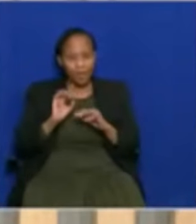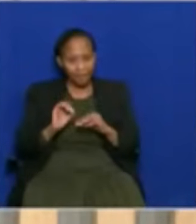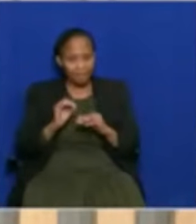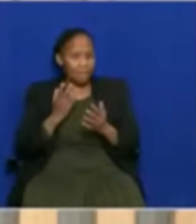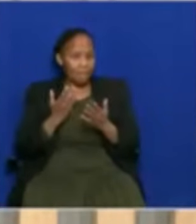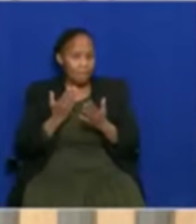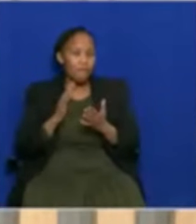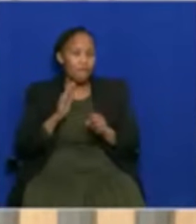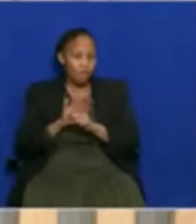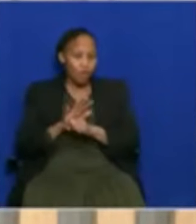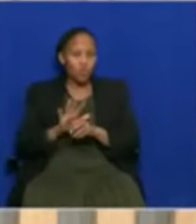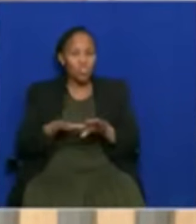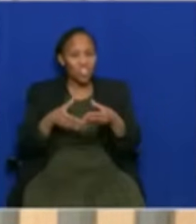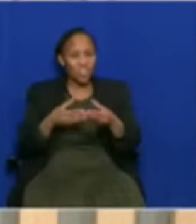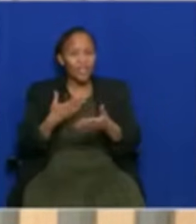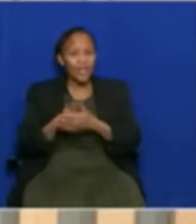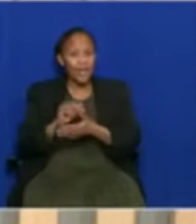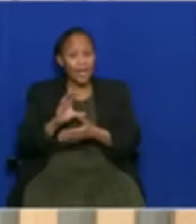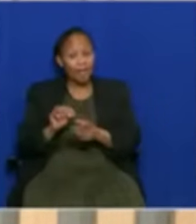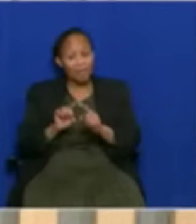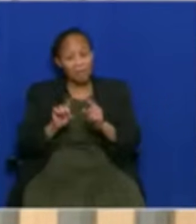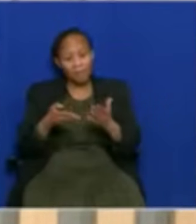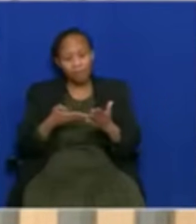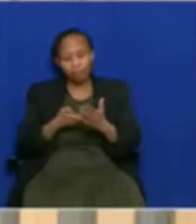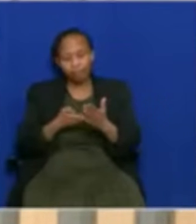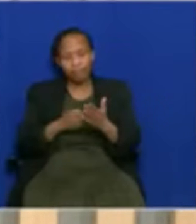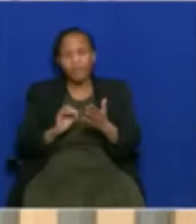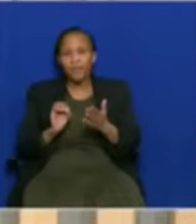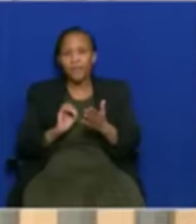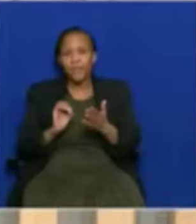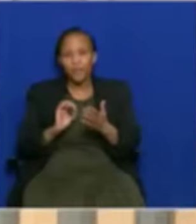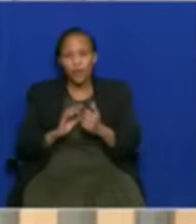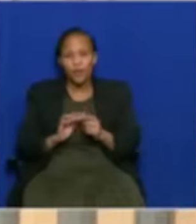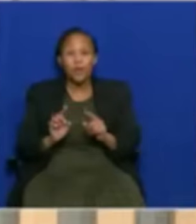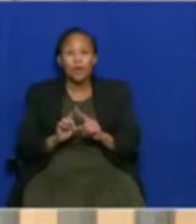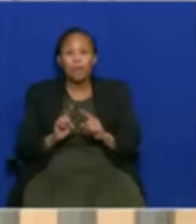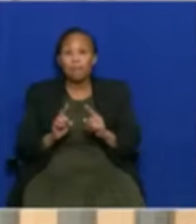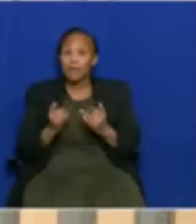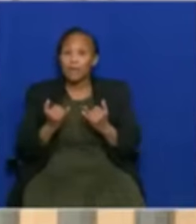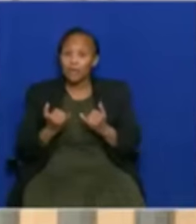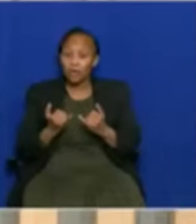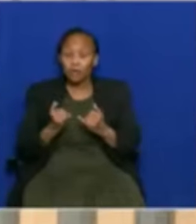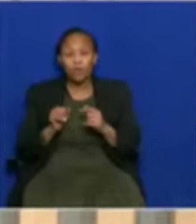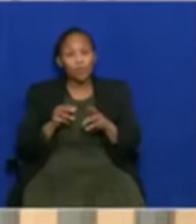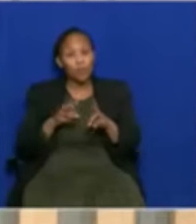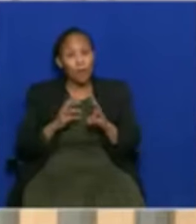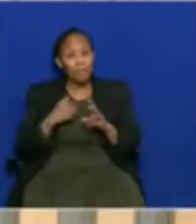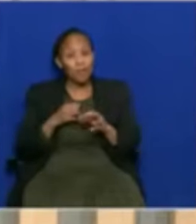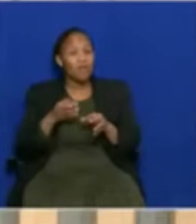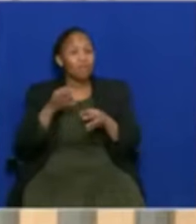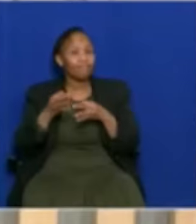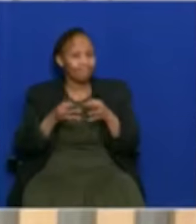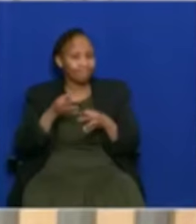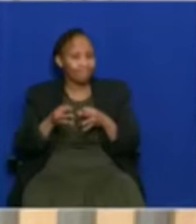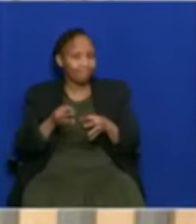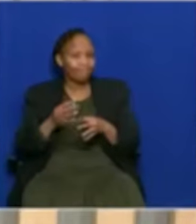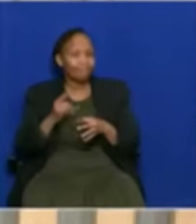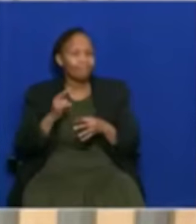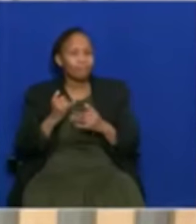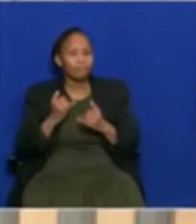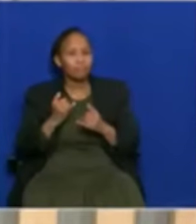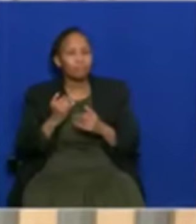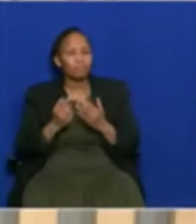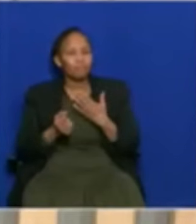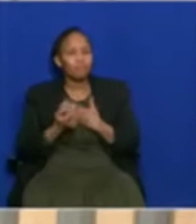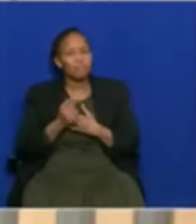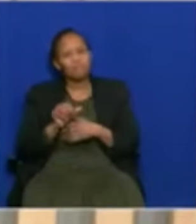But if it exists in the terms that I describe, then it creates another problem, because the